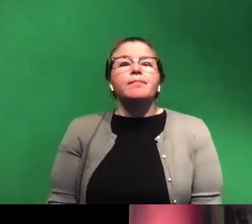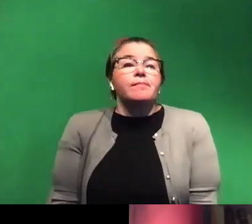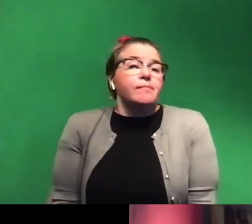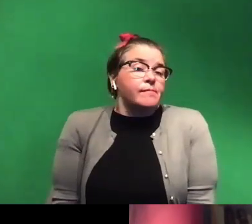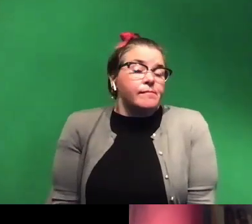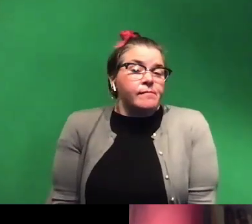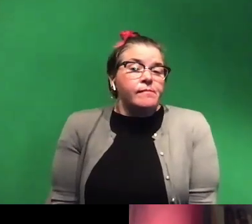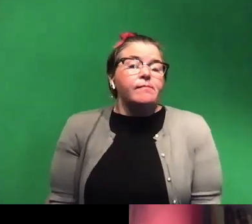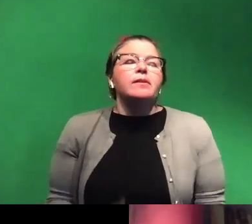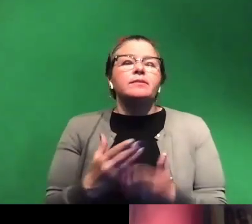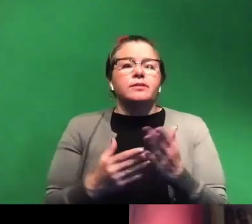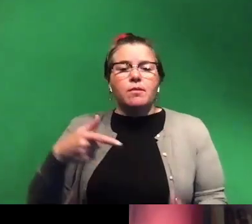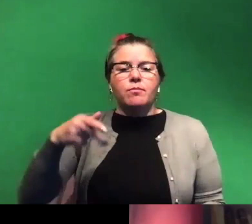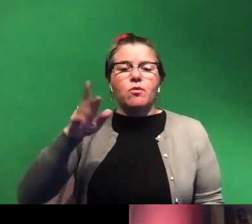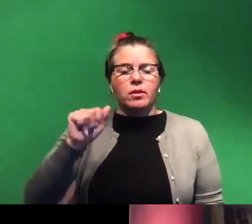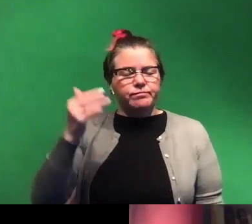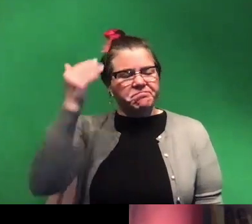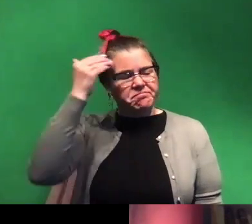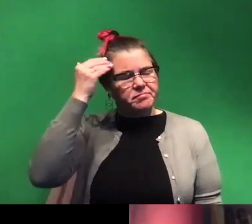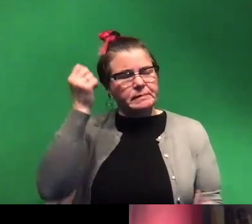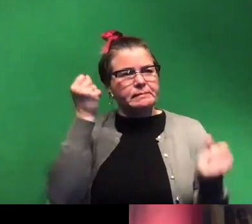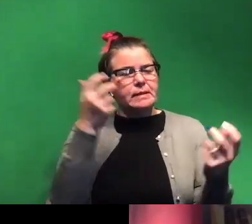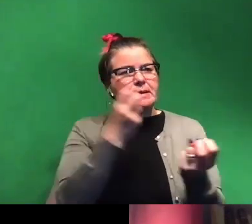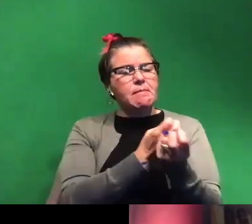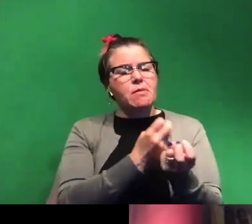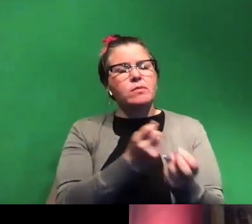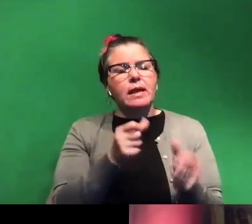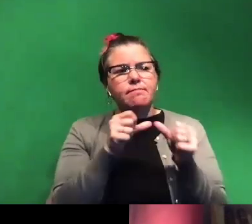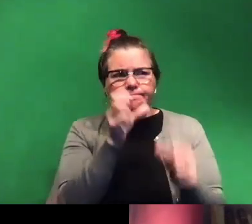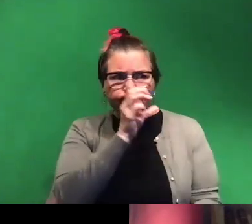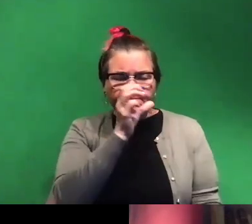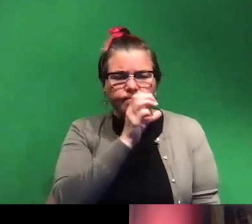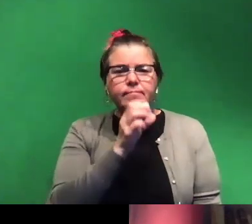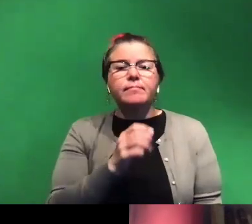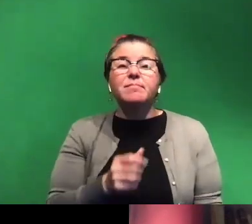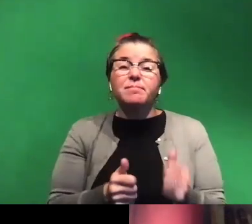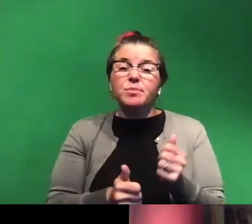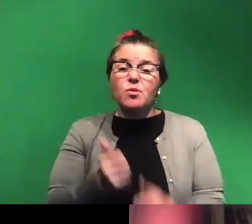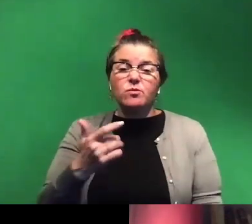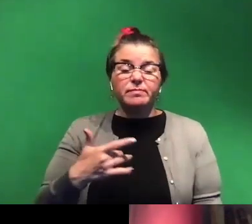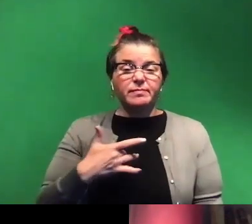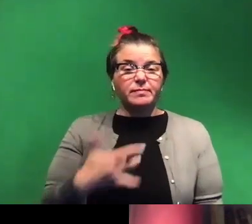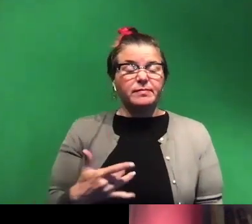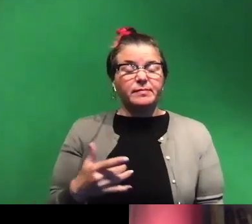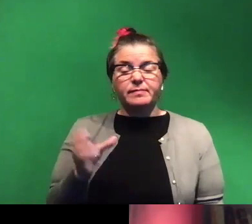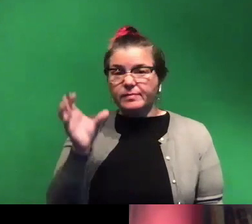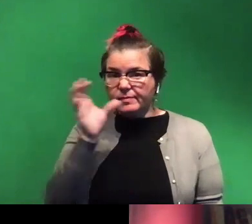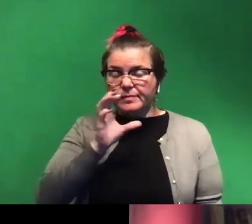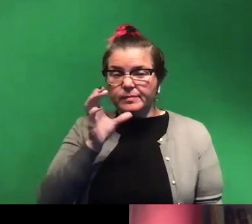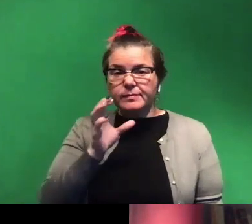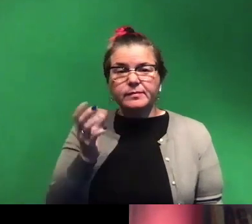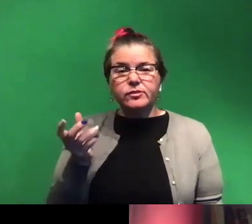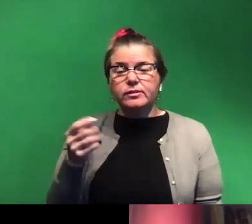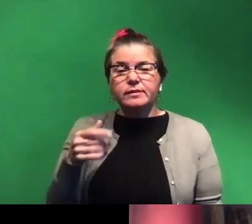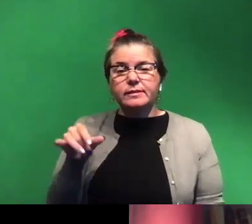are some quarries where we know there are a ton of bones and we can keep exploring there. But most of the exploration we do, it's just the same